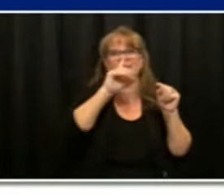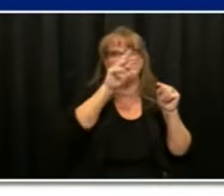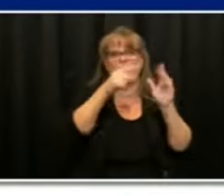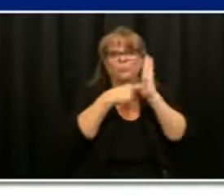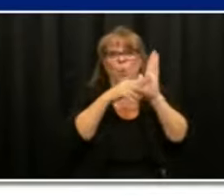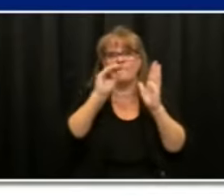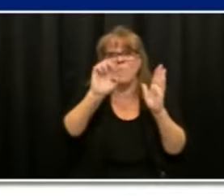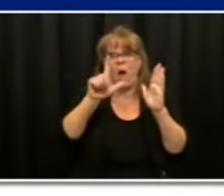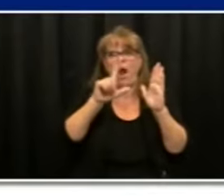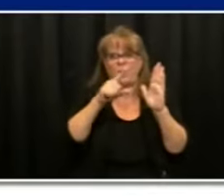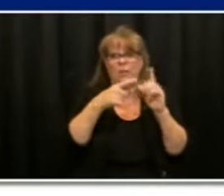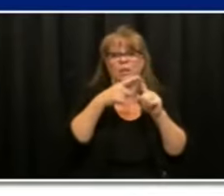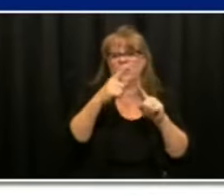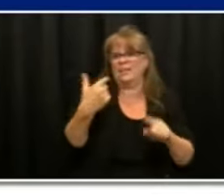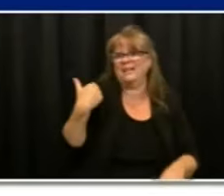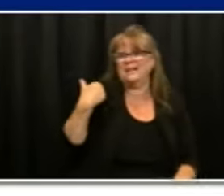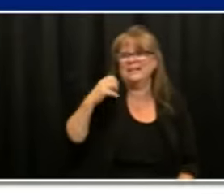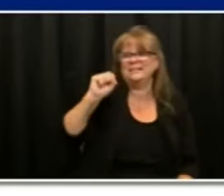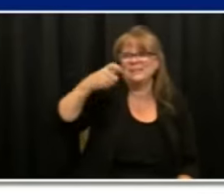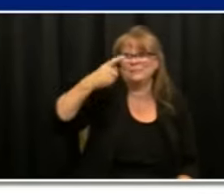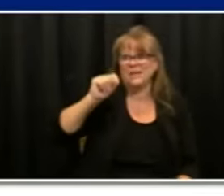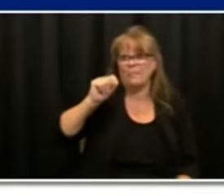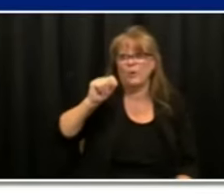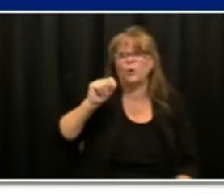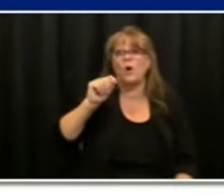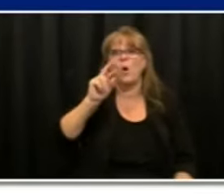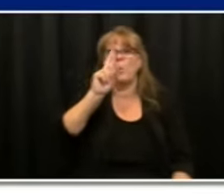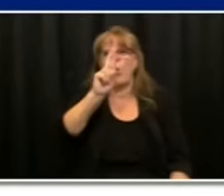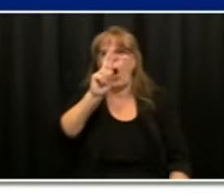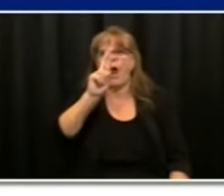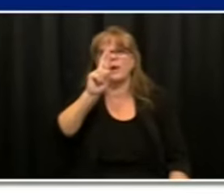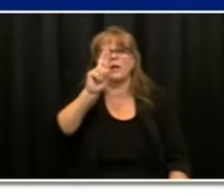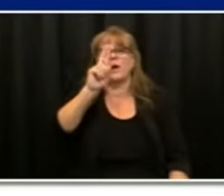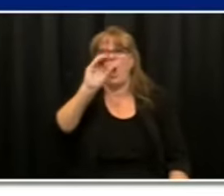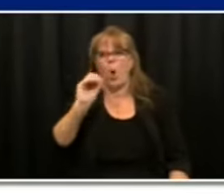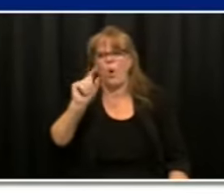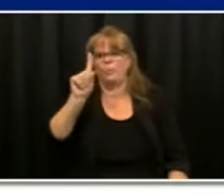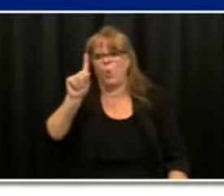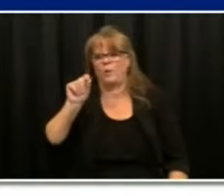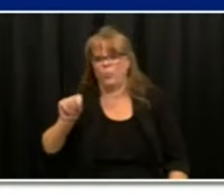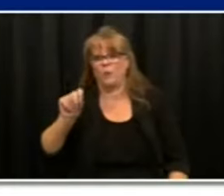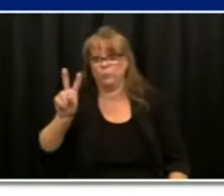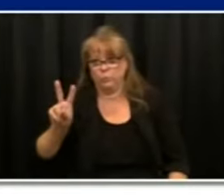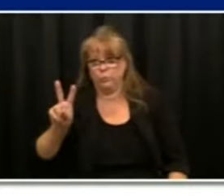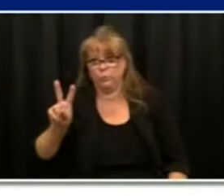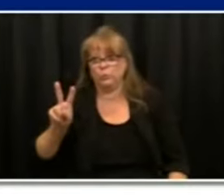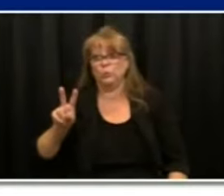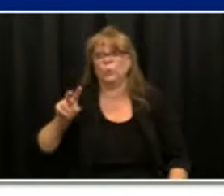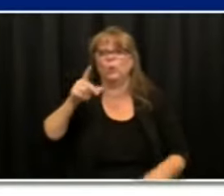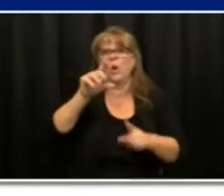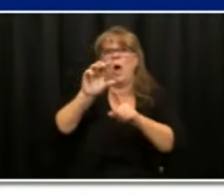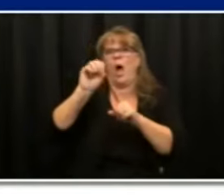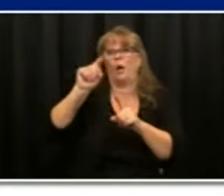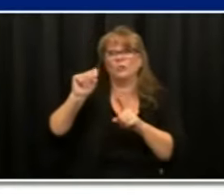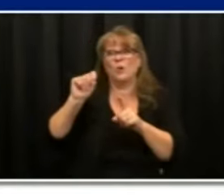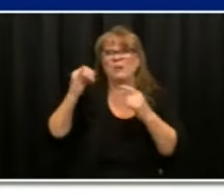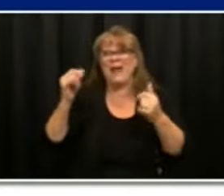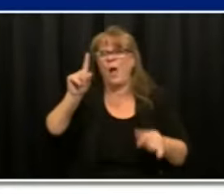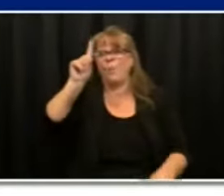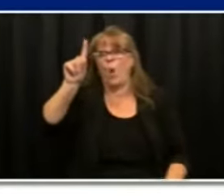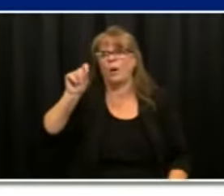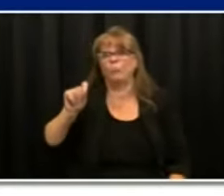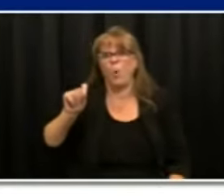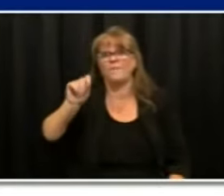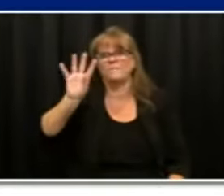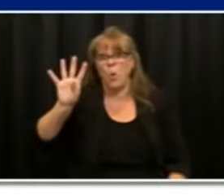was 1.21. In early October, the value rose to 1.49, and most recently it